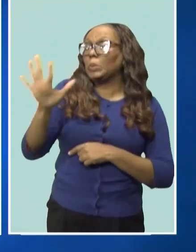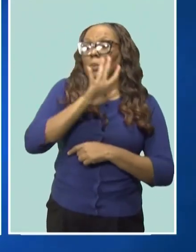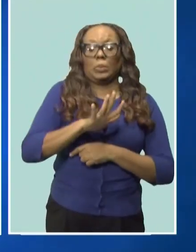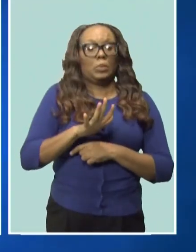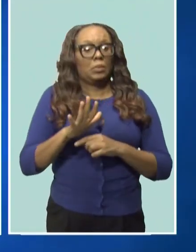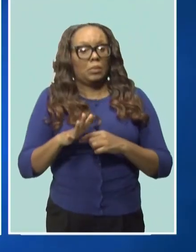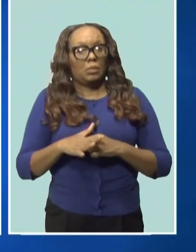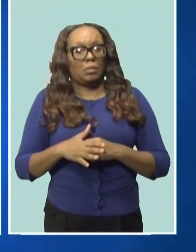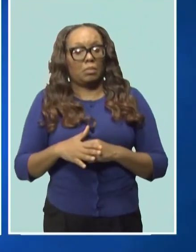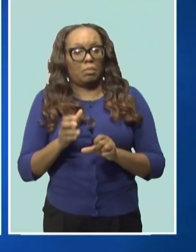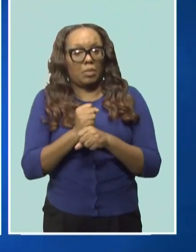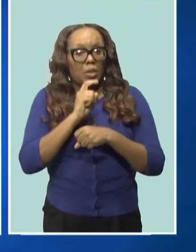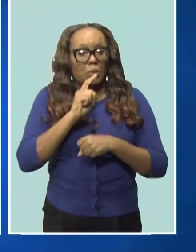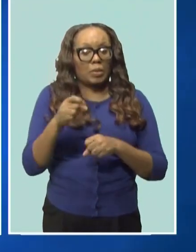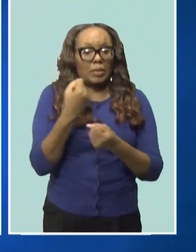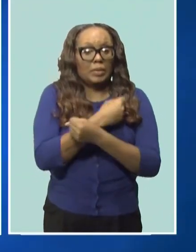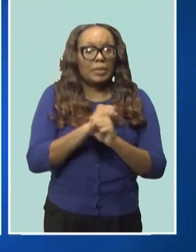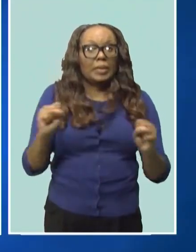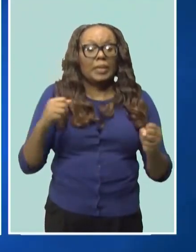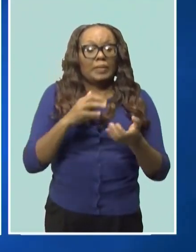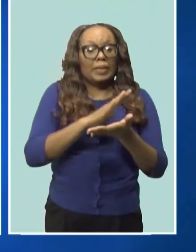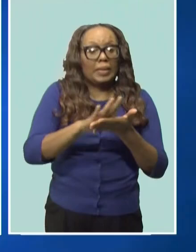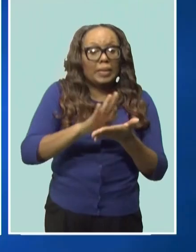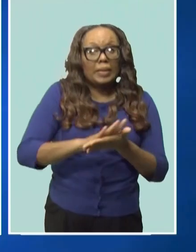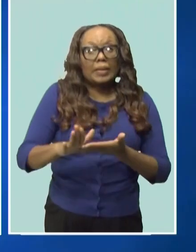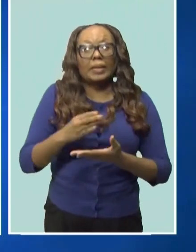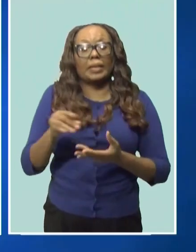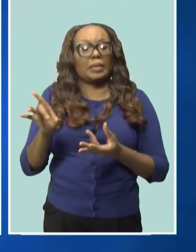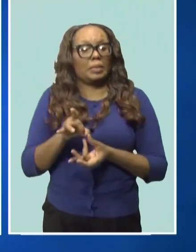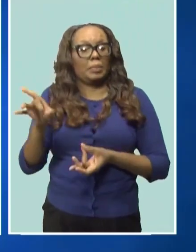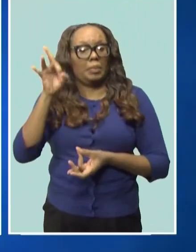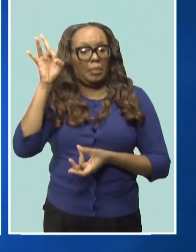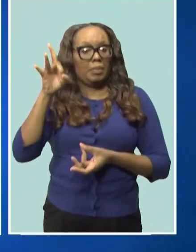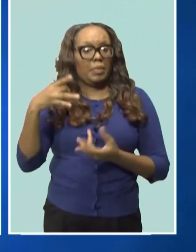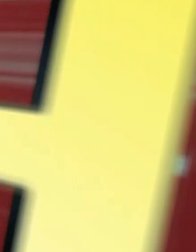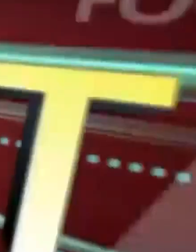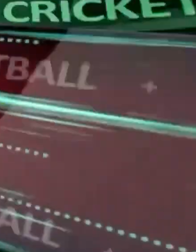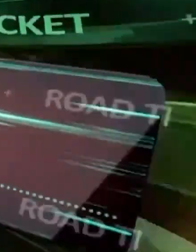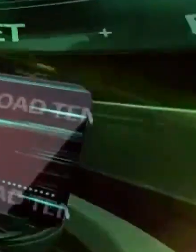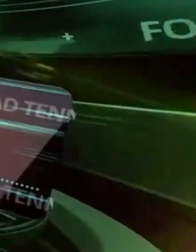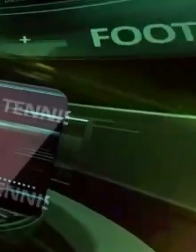safe and tidy, and even your spiritual side. So it's multidimensional.